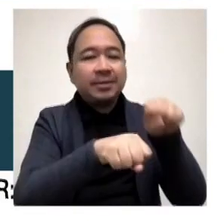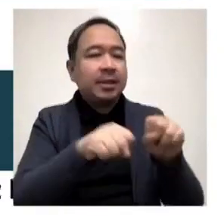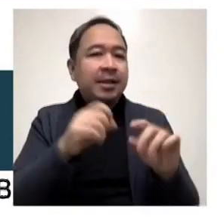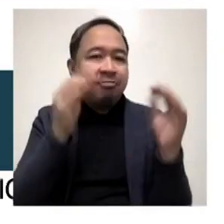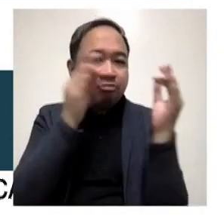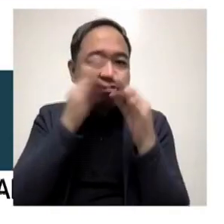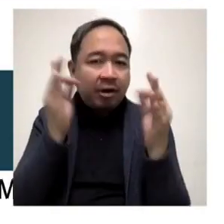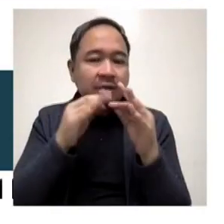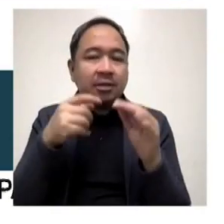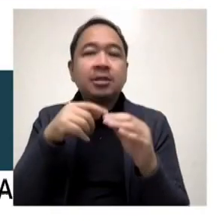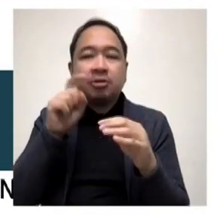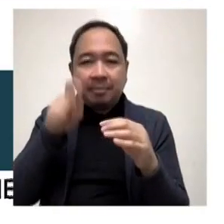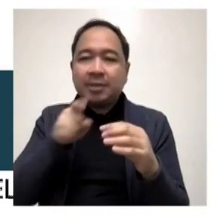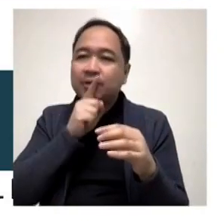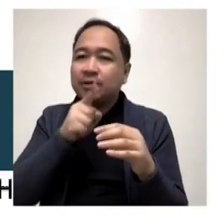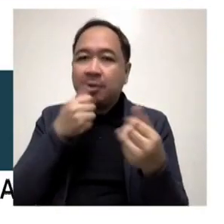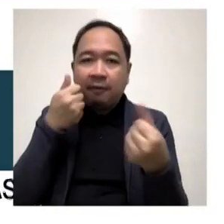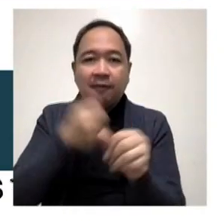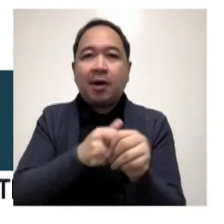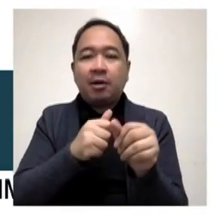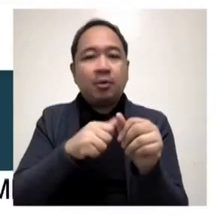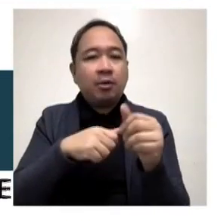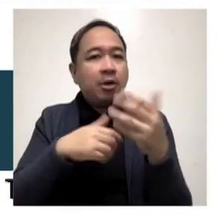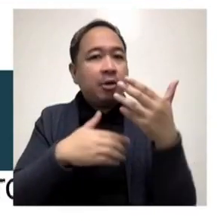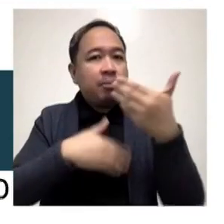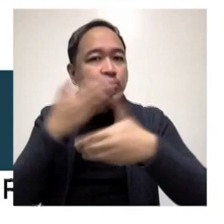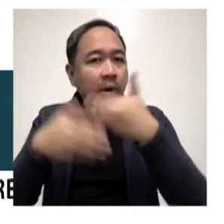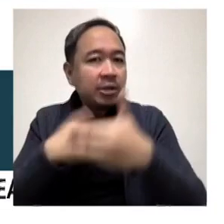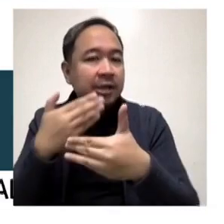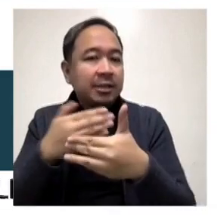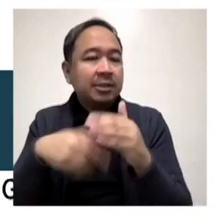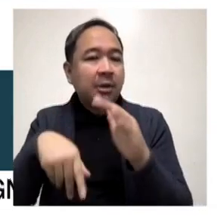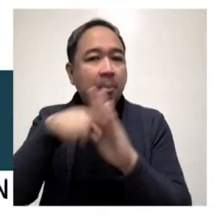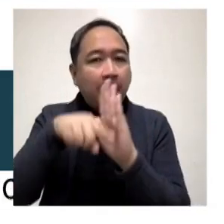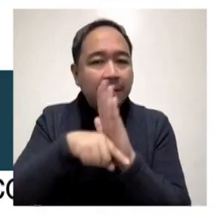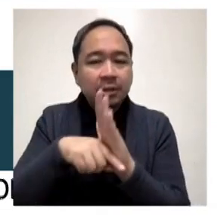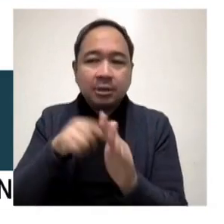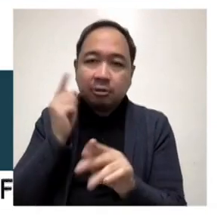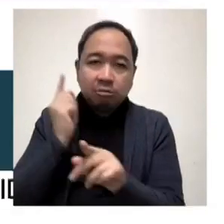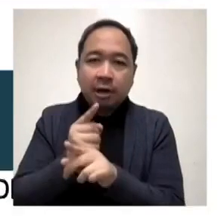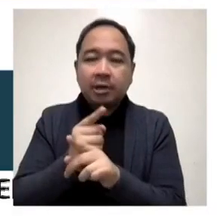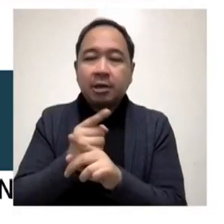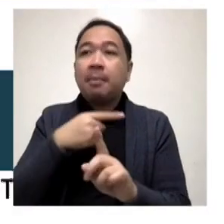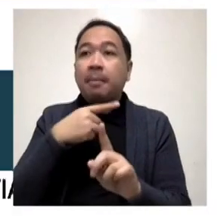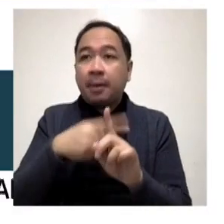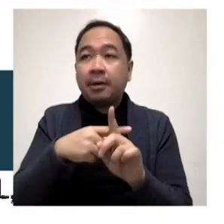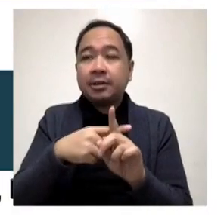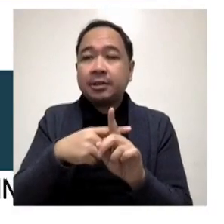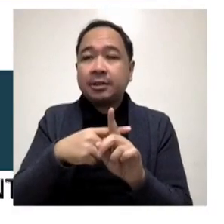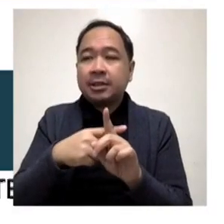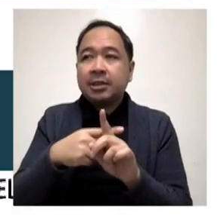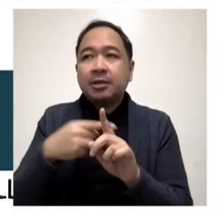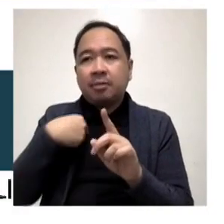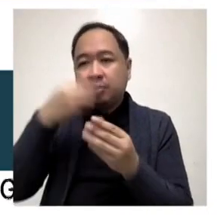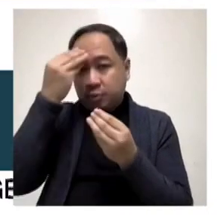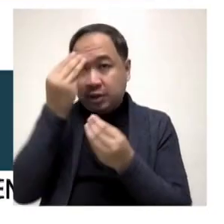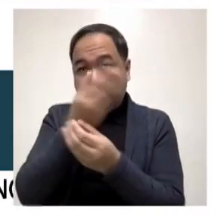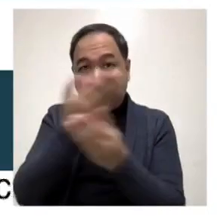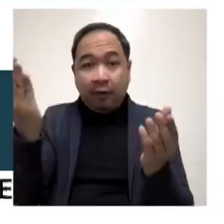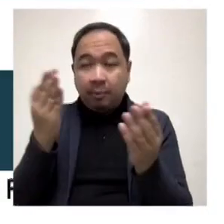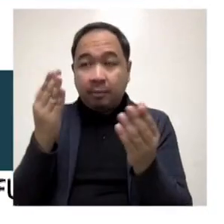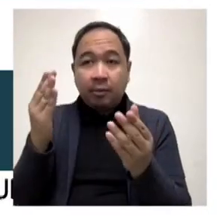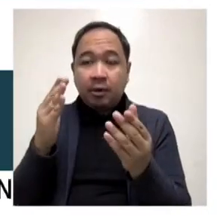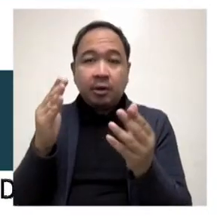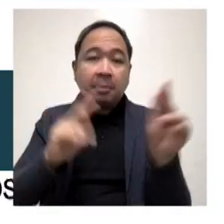the protocols are correct. And it's also my way of sending the message to everyone involved in drugs